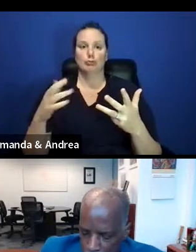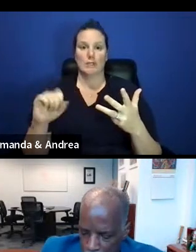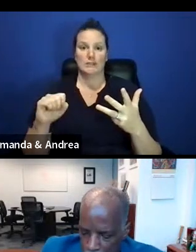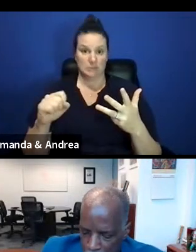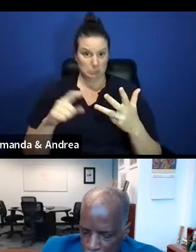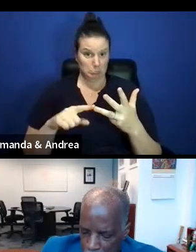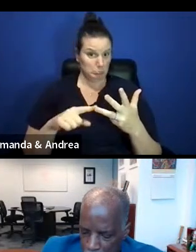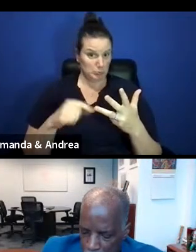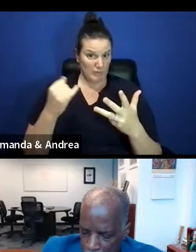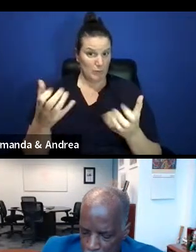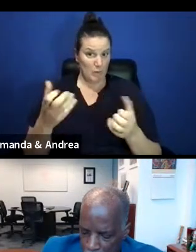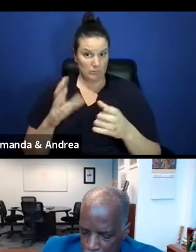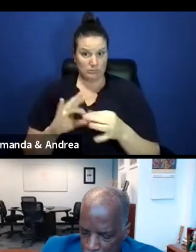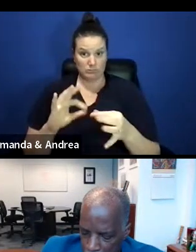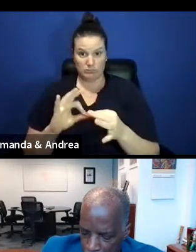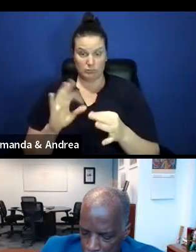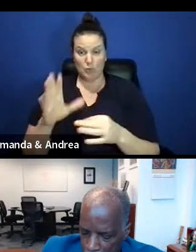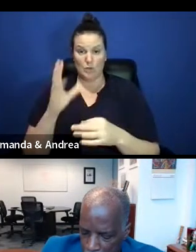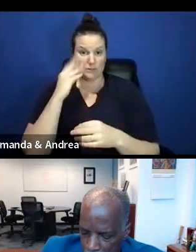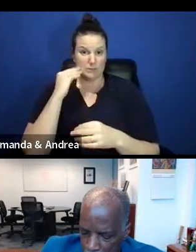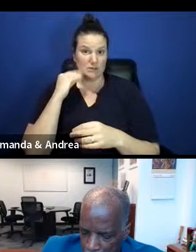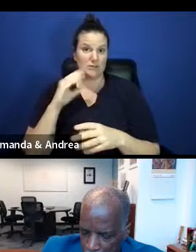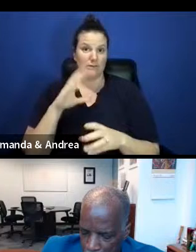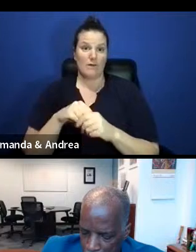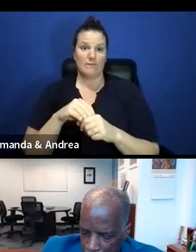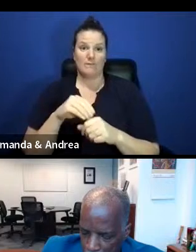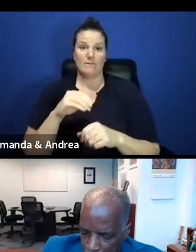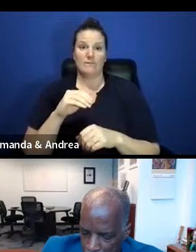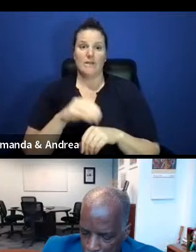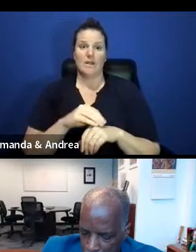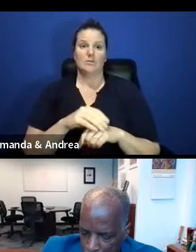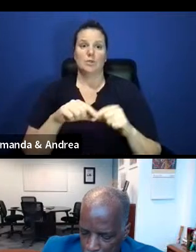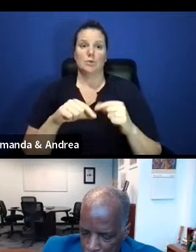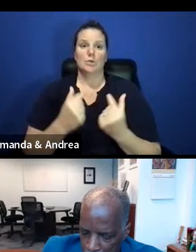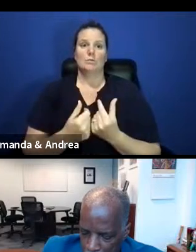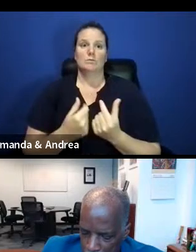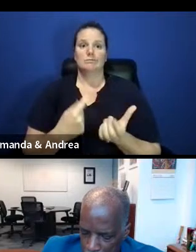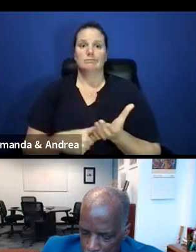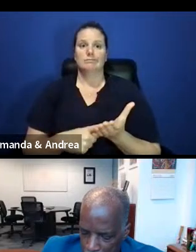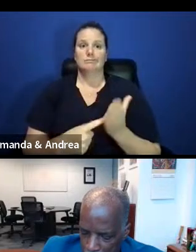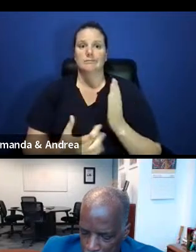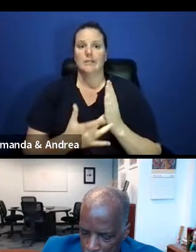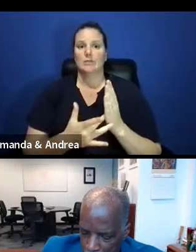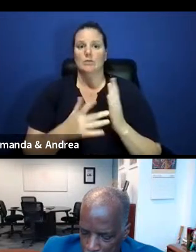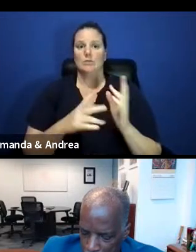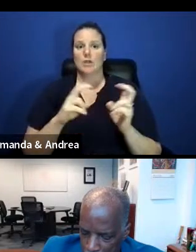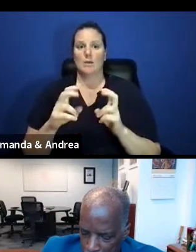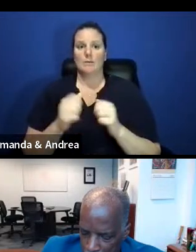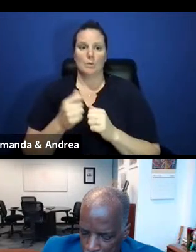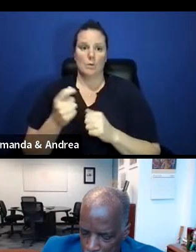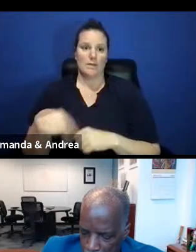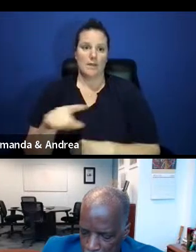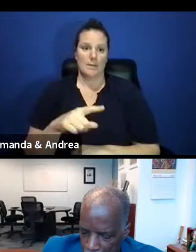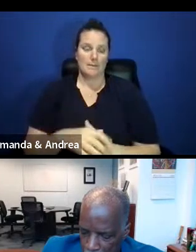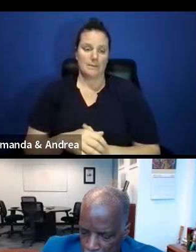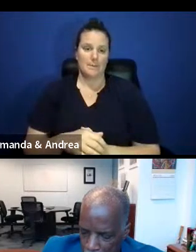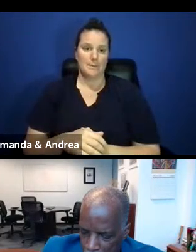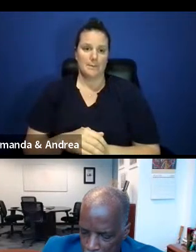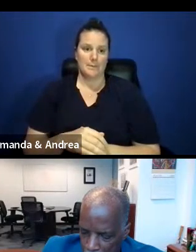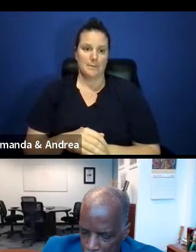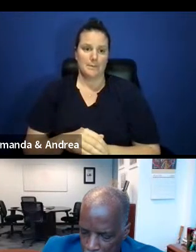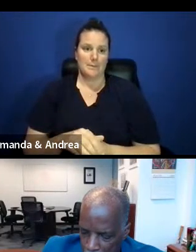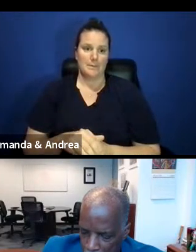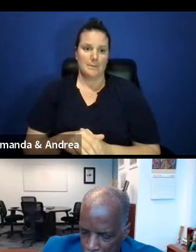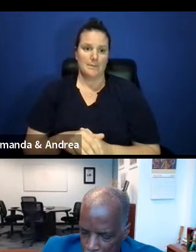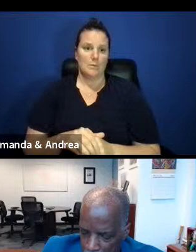wanted to speak to some of your experience being able to talk about some pretty technical topics with them, do you think you could